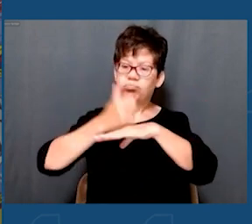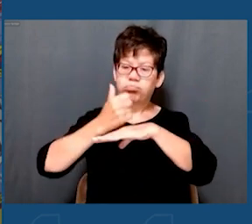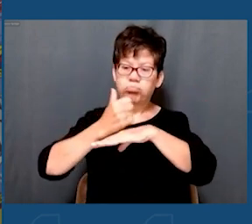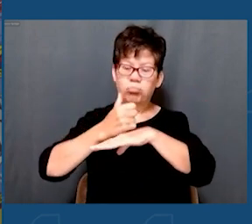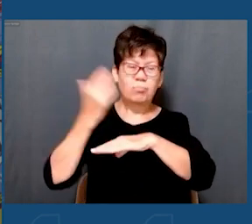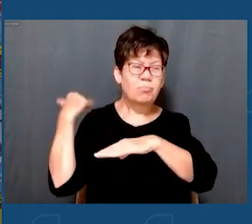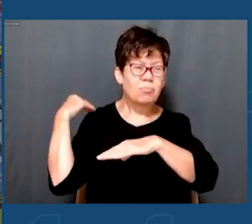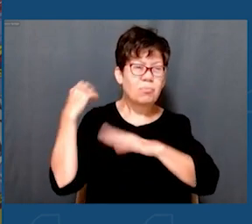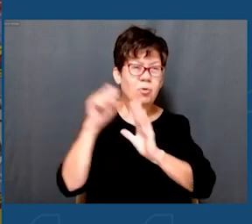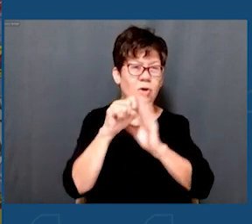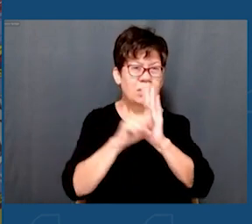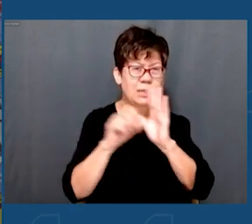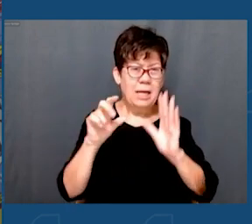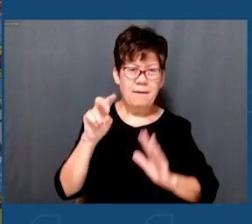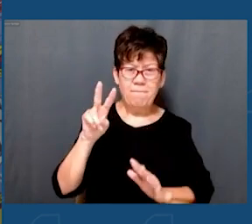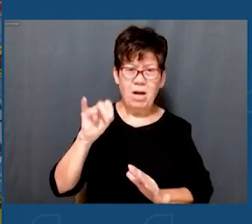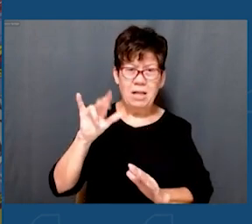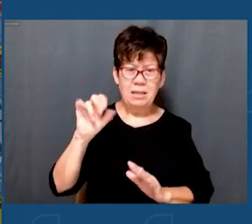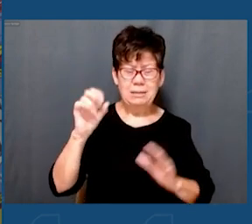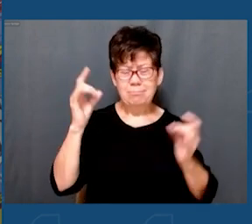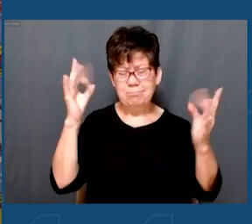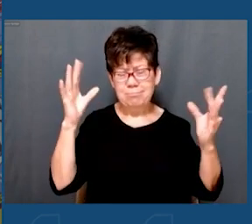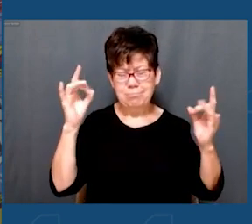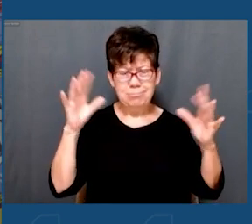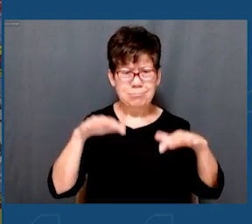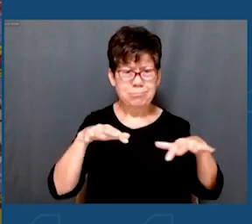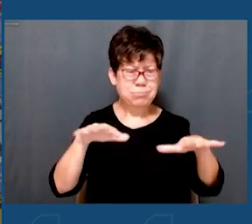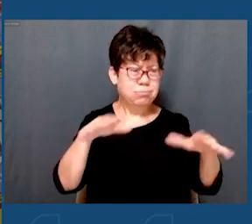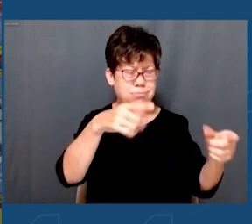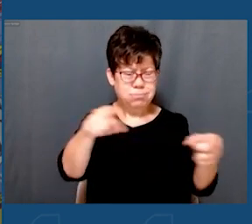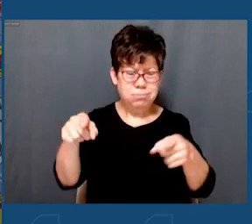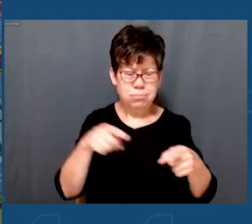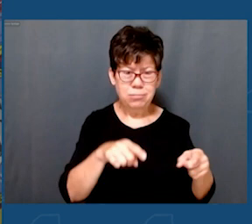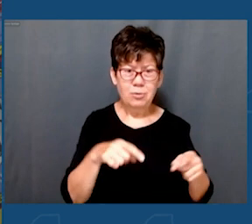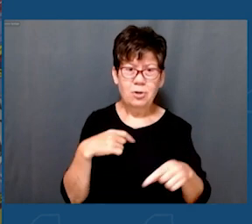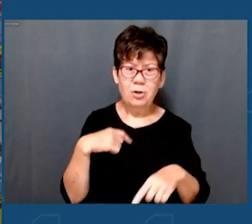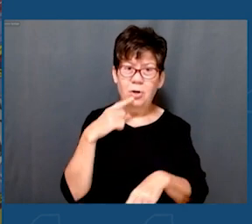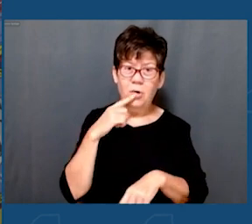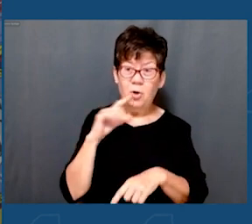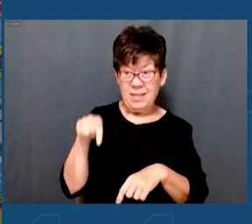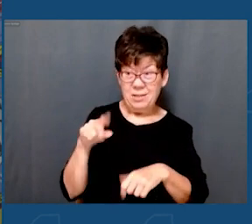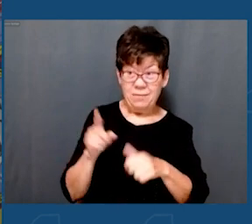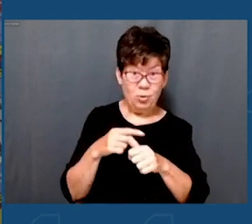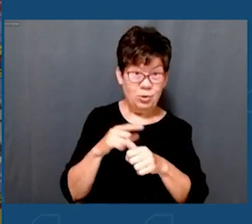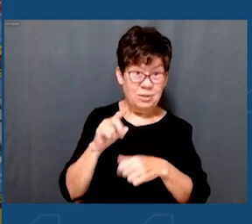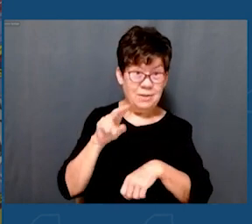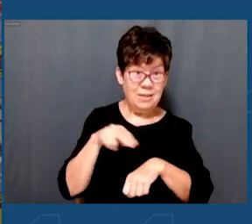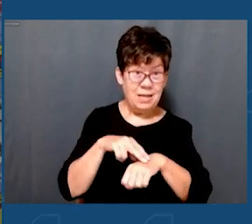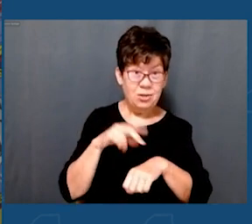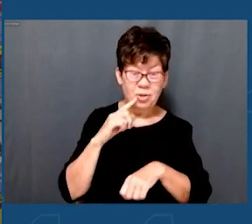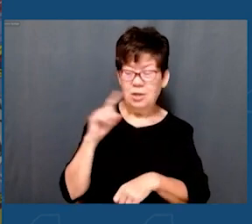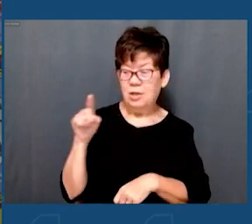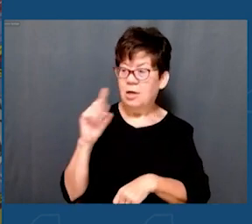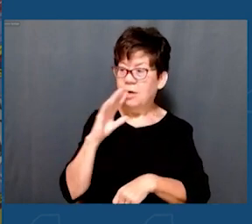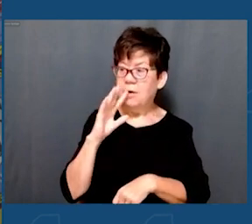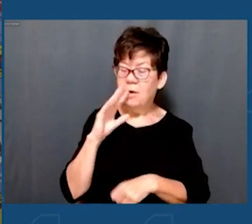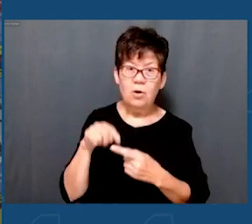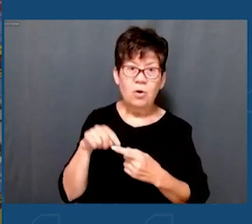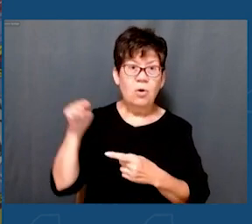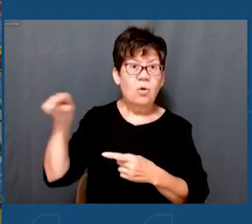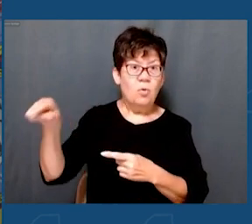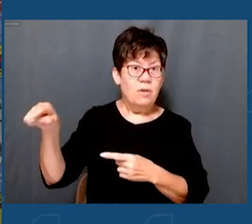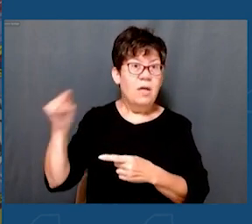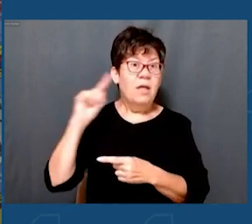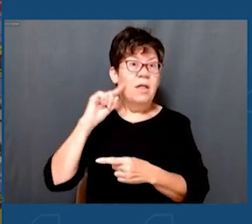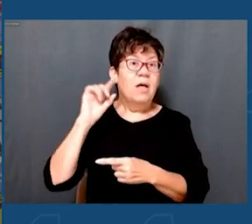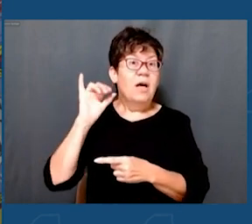As I said, it's the first of the kind in the nation. I spoke with ATF Director Steve Dettelbeck. He called this task force